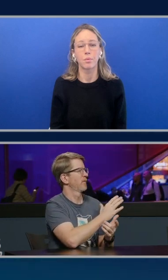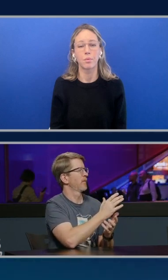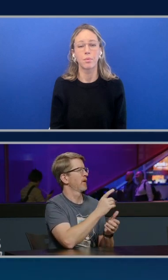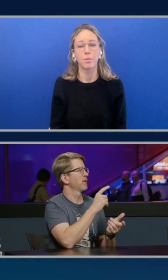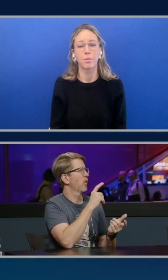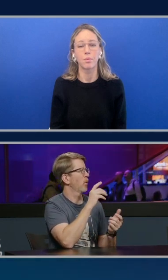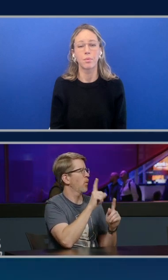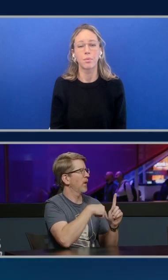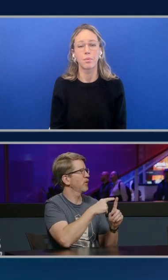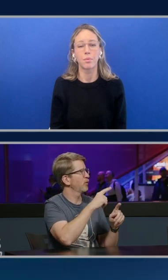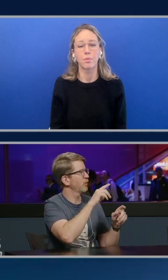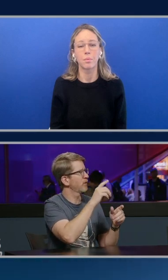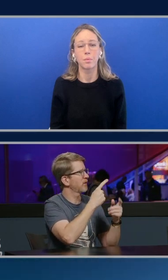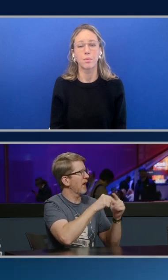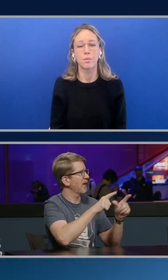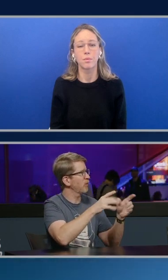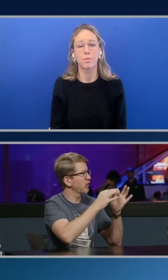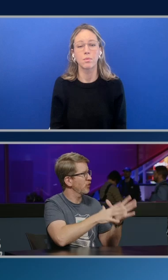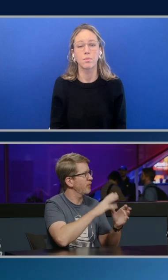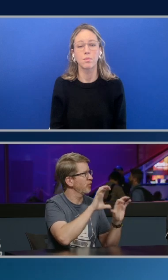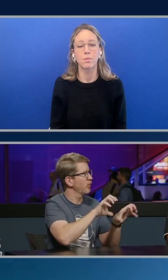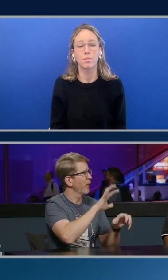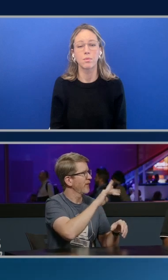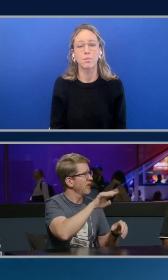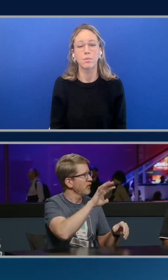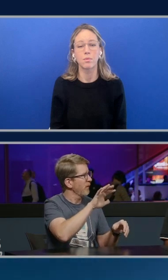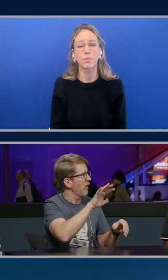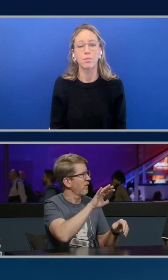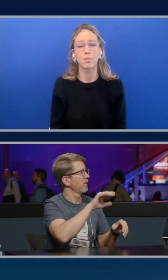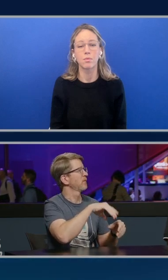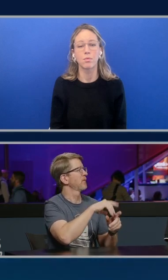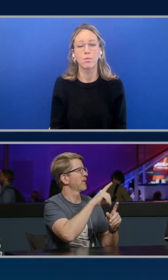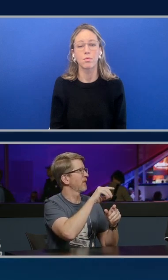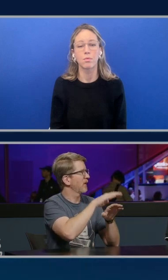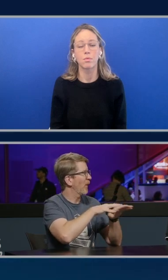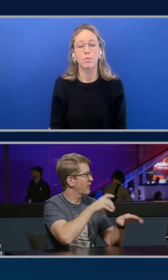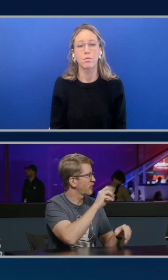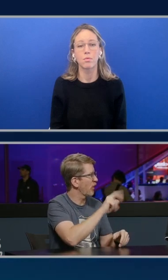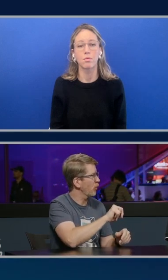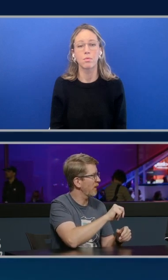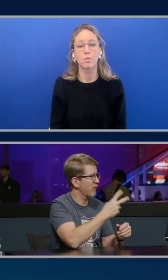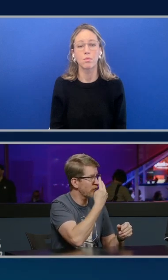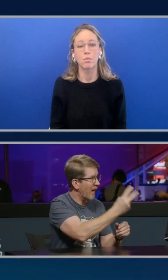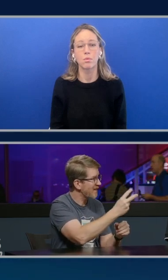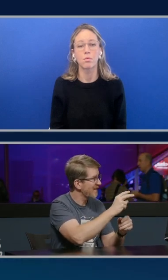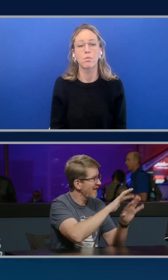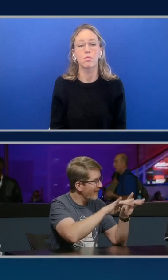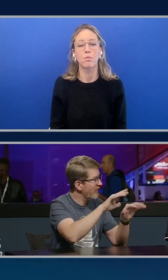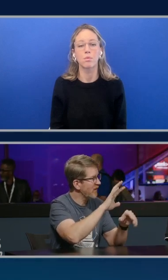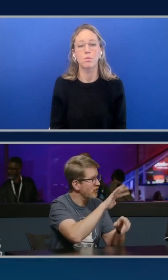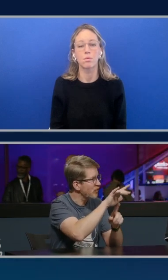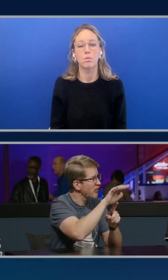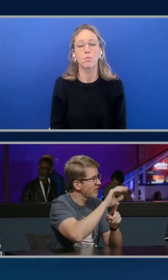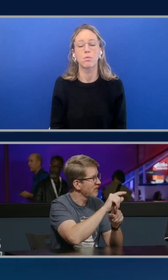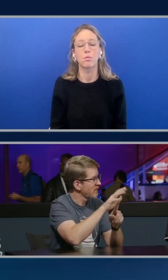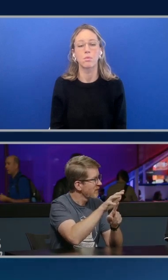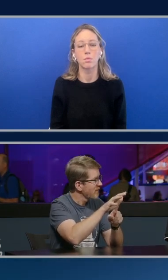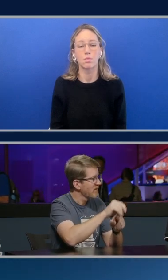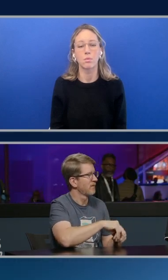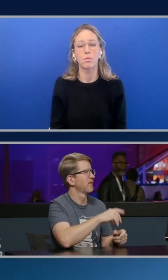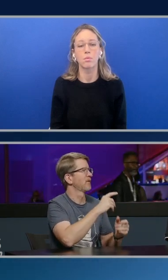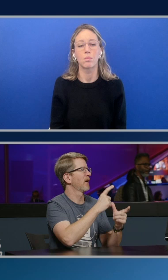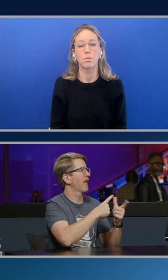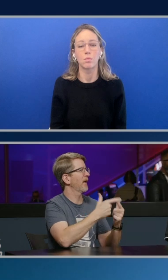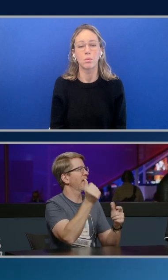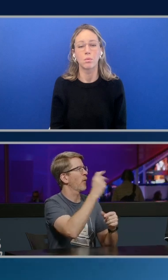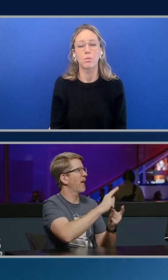way through, right? So when a sign language interpreter is doing finger spelling and things like that, they tend to slow down so I can see the